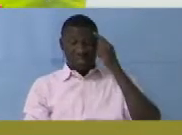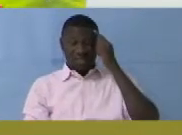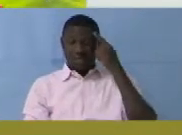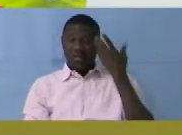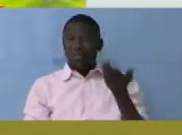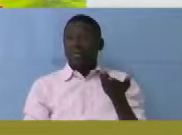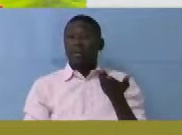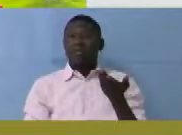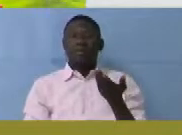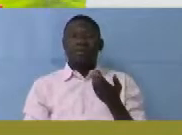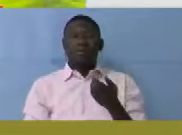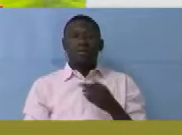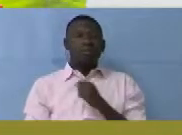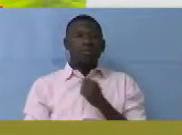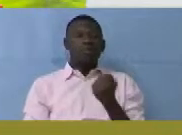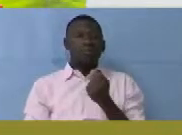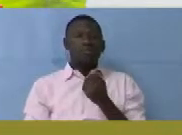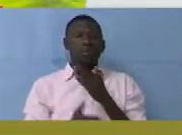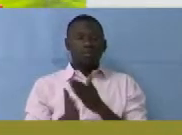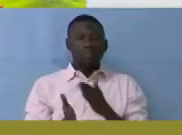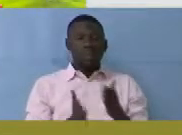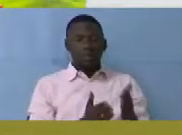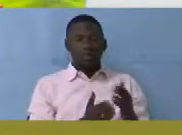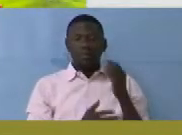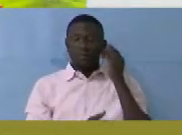because of the plan